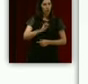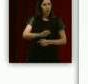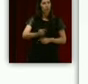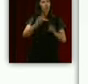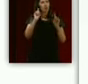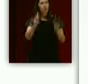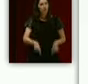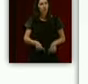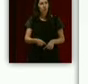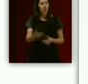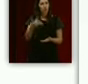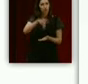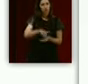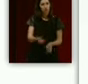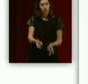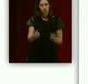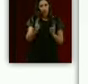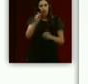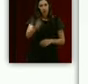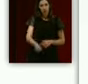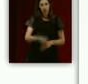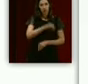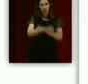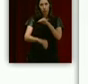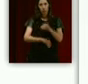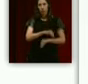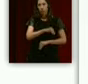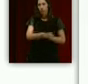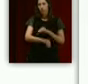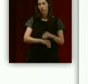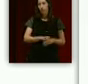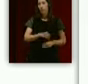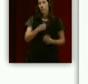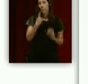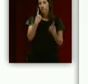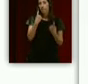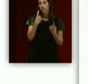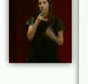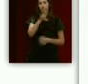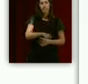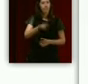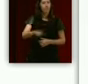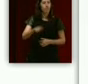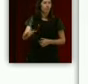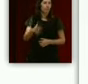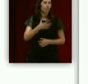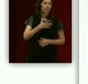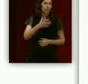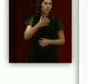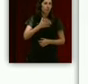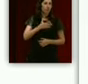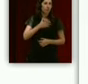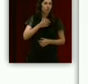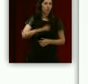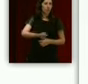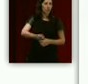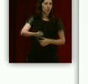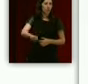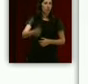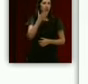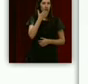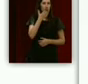In order to facilitate the movement, but also sitting down and getting up, which is one